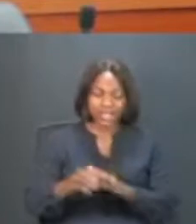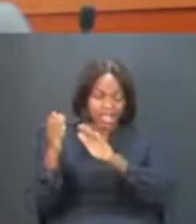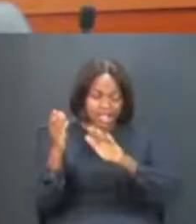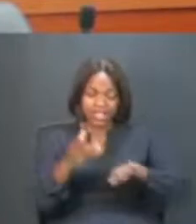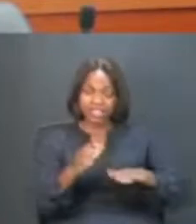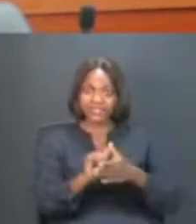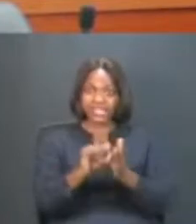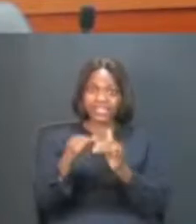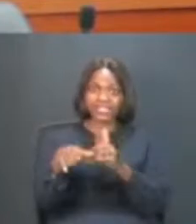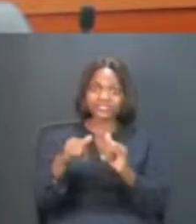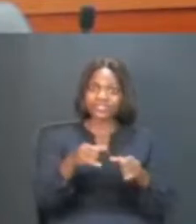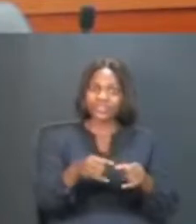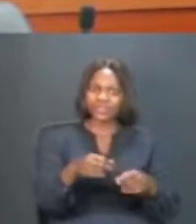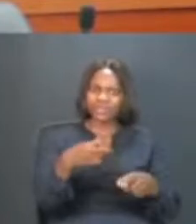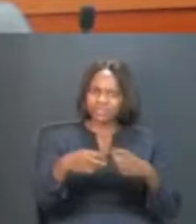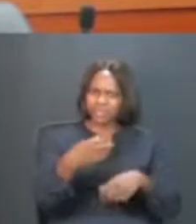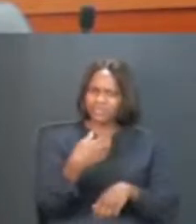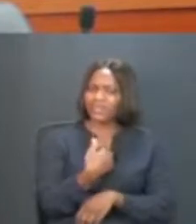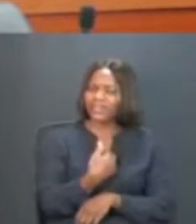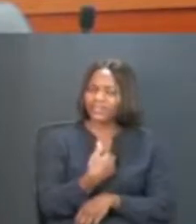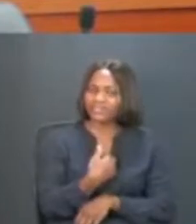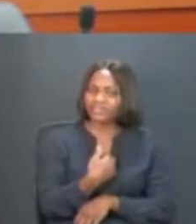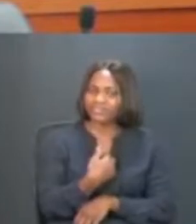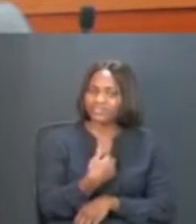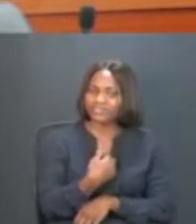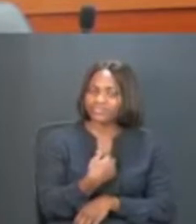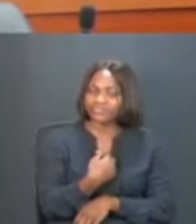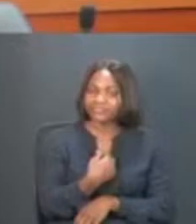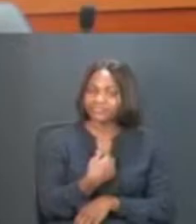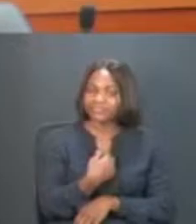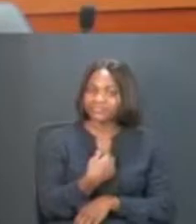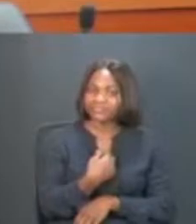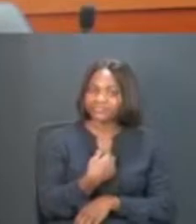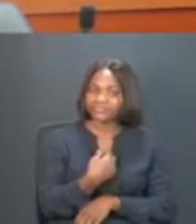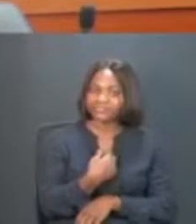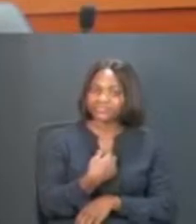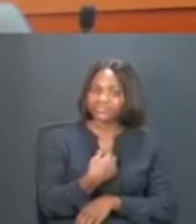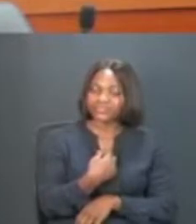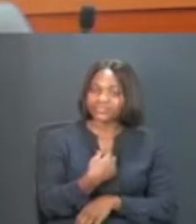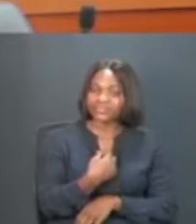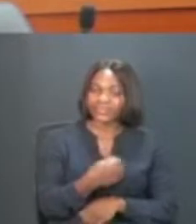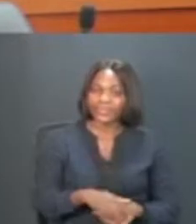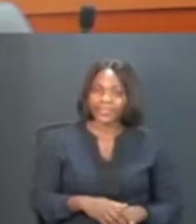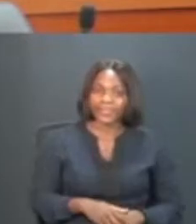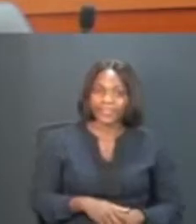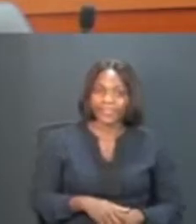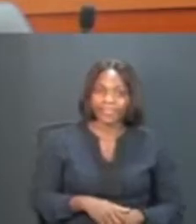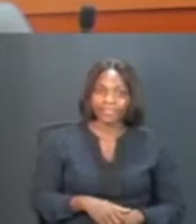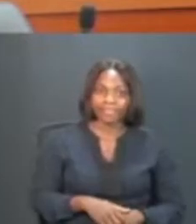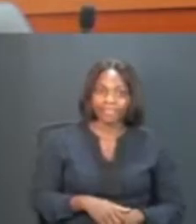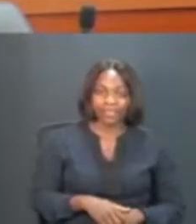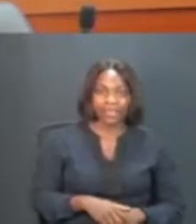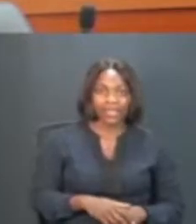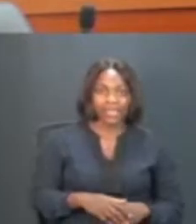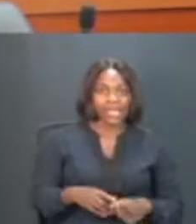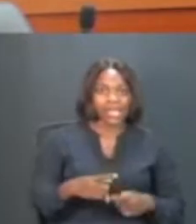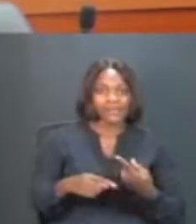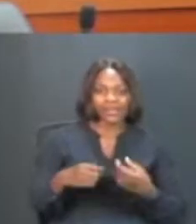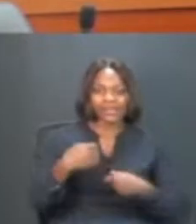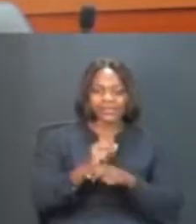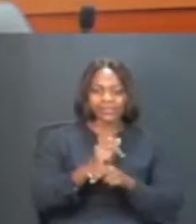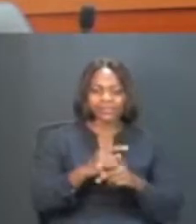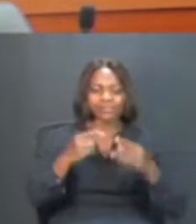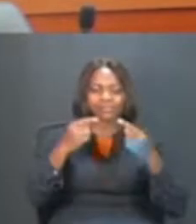serious problems. Issues relating to promotion. This is an issue the government should take on upon itself.